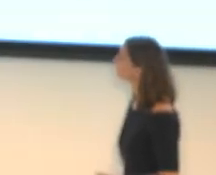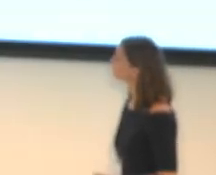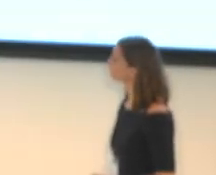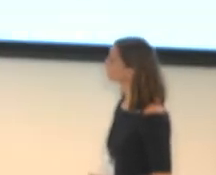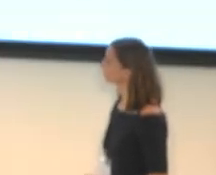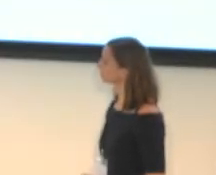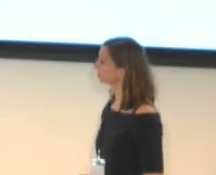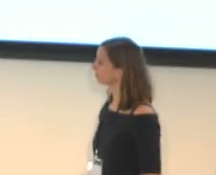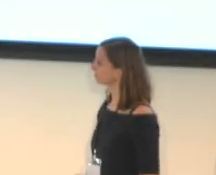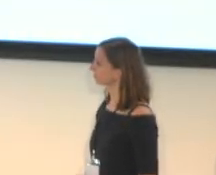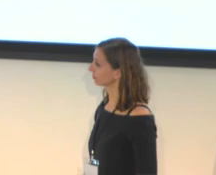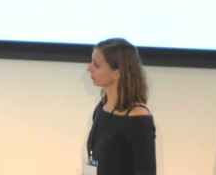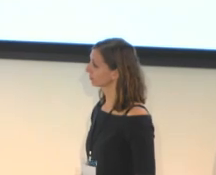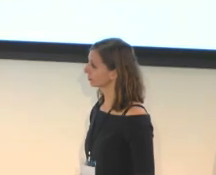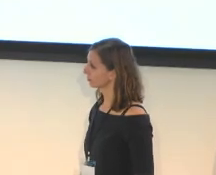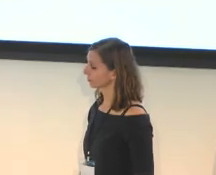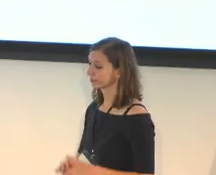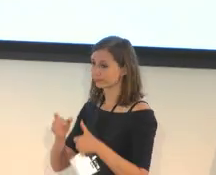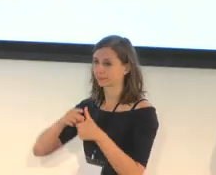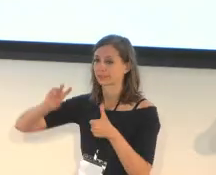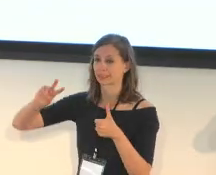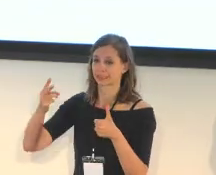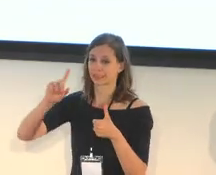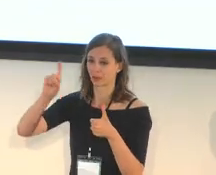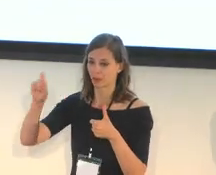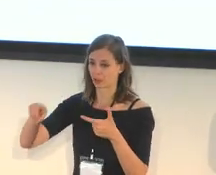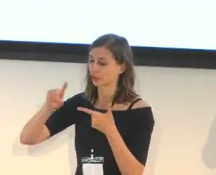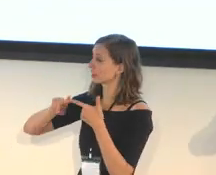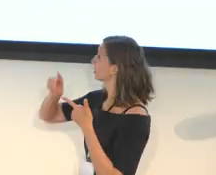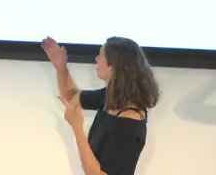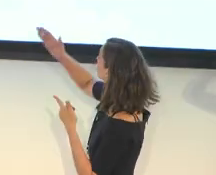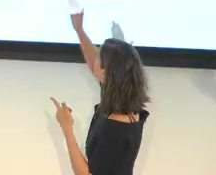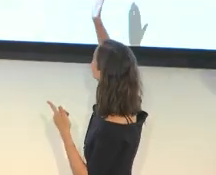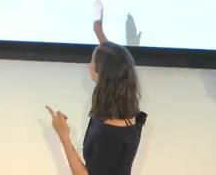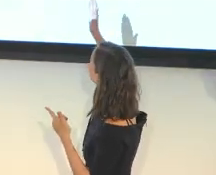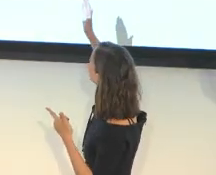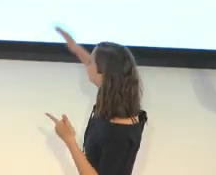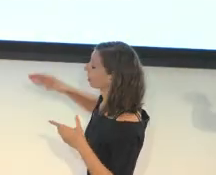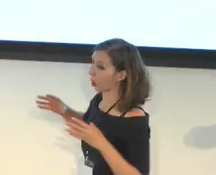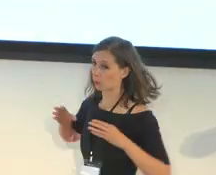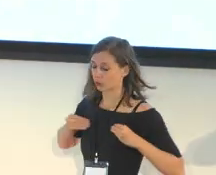world identity? The second question is,